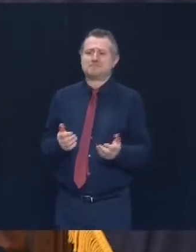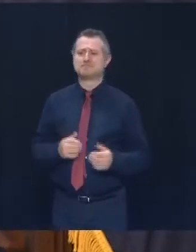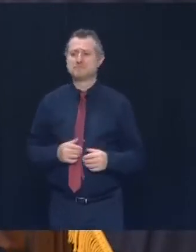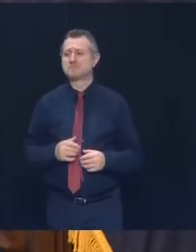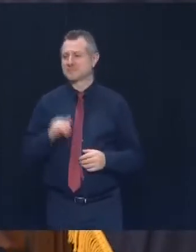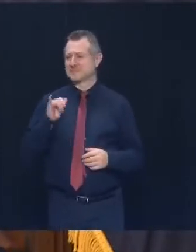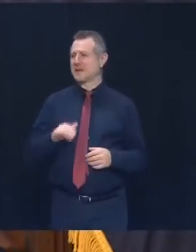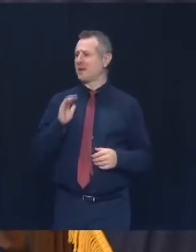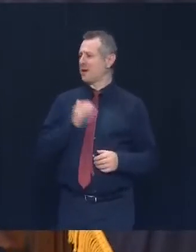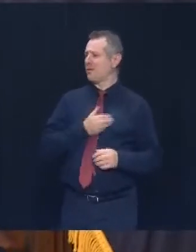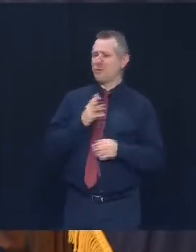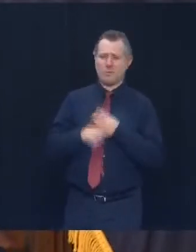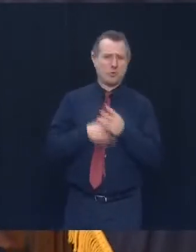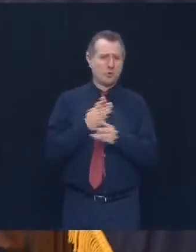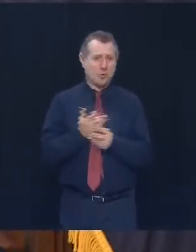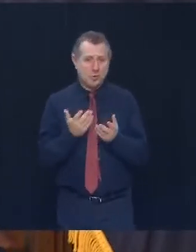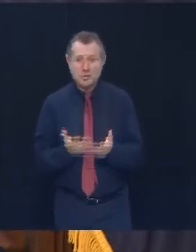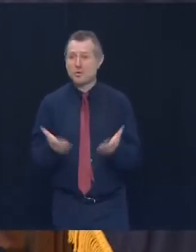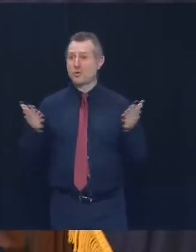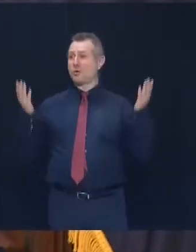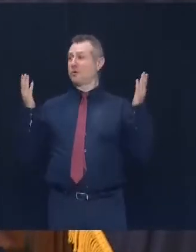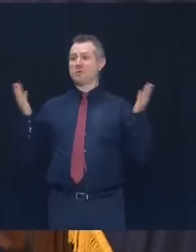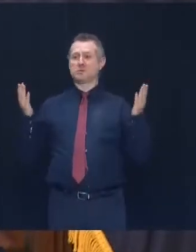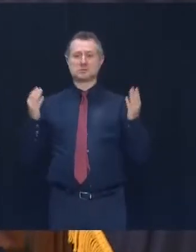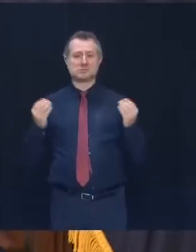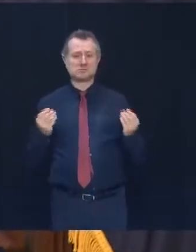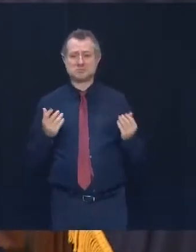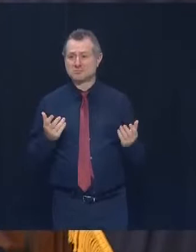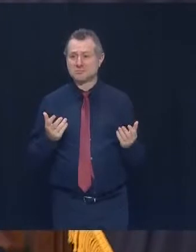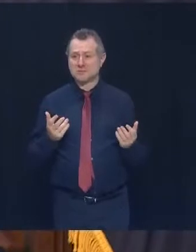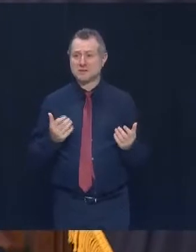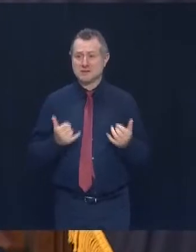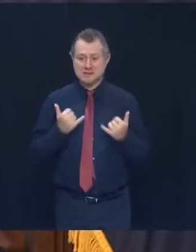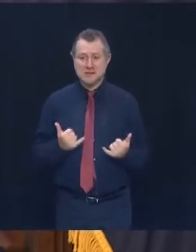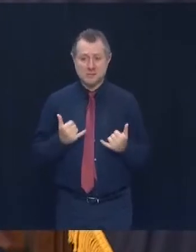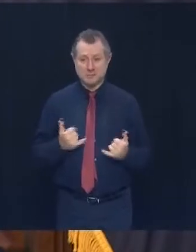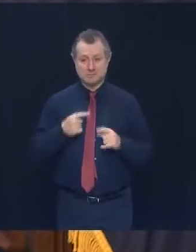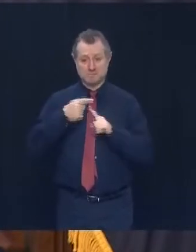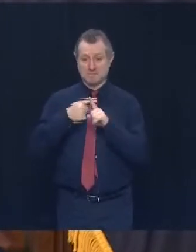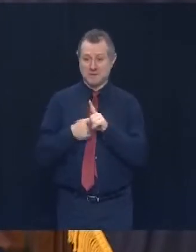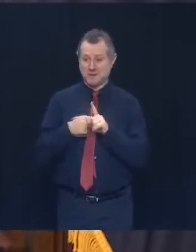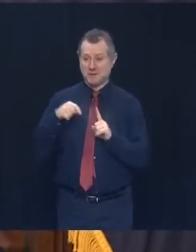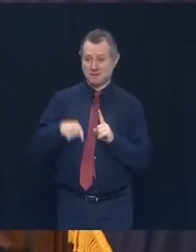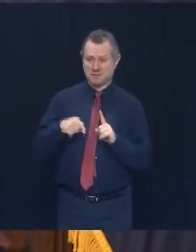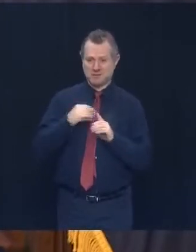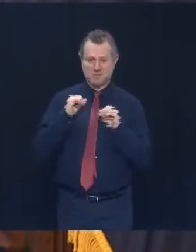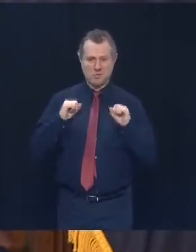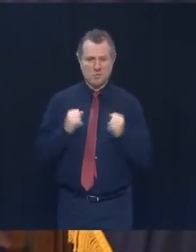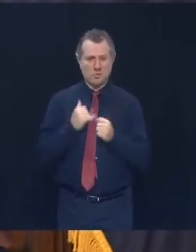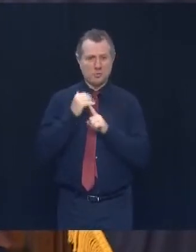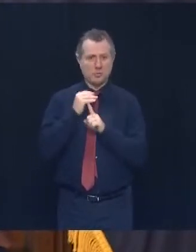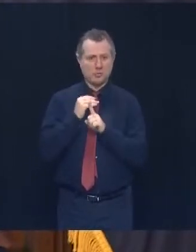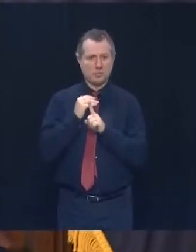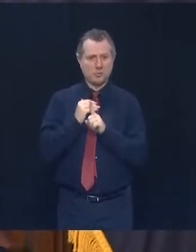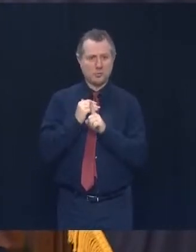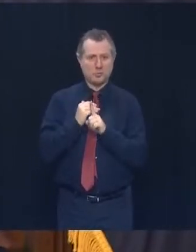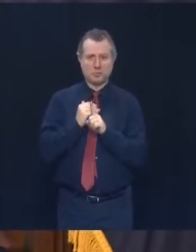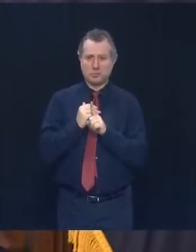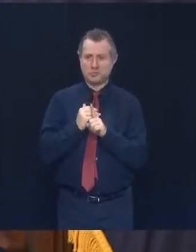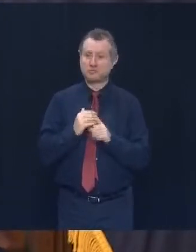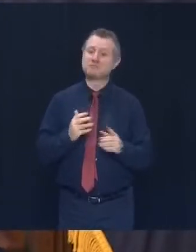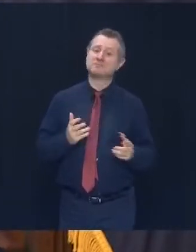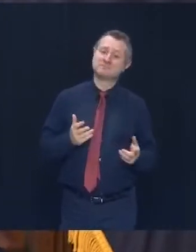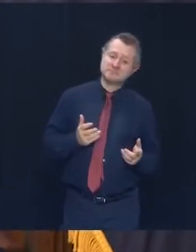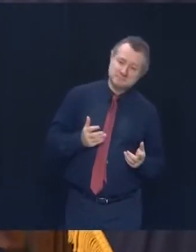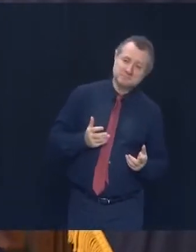right? It's also the temperature is getting colder. Do I want to say anything about the colder temperature? It's